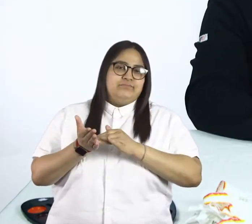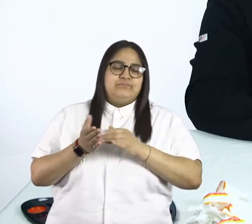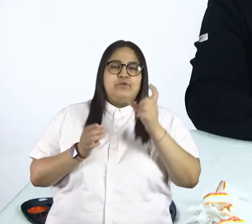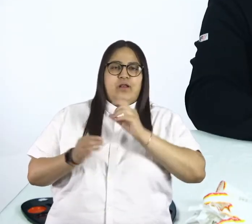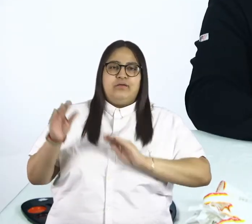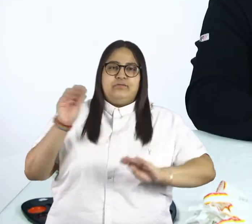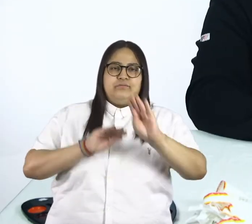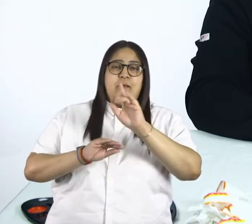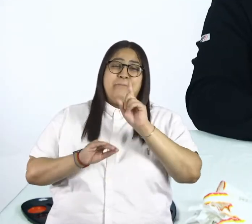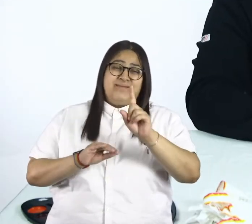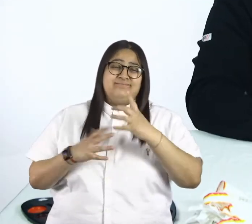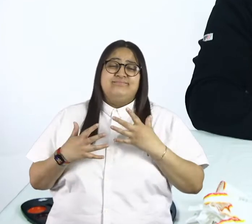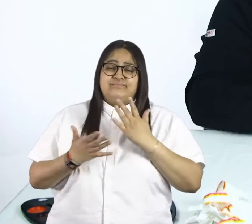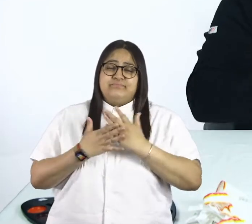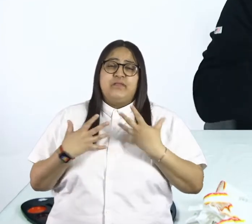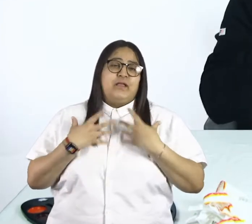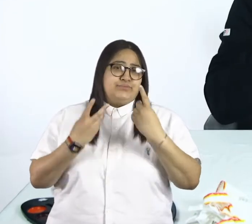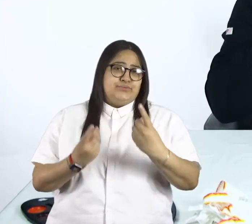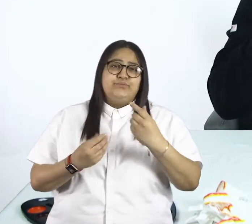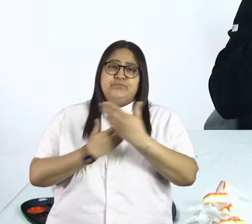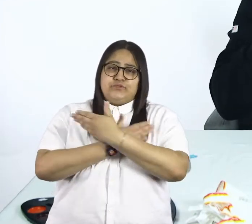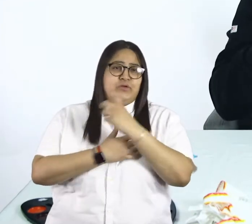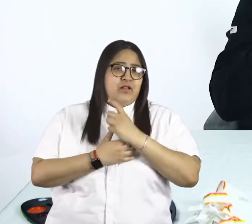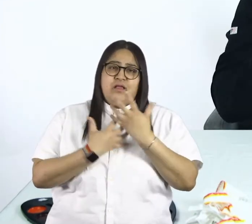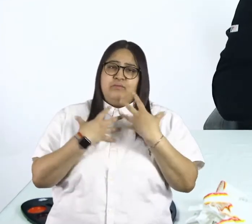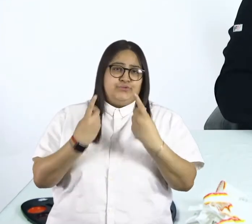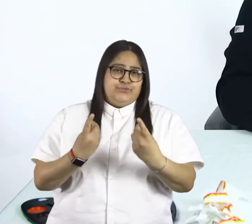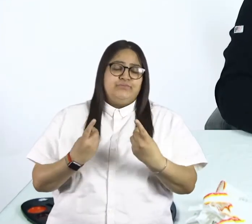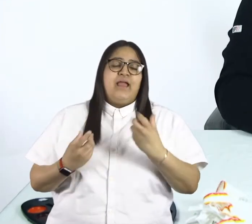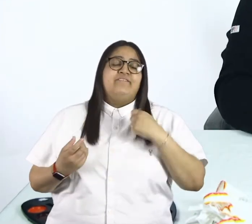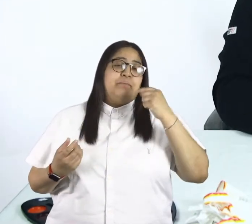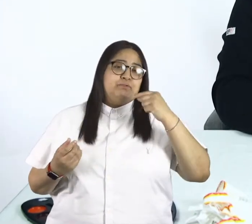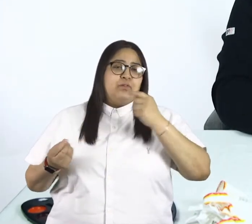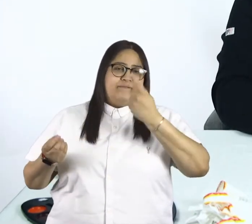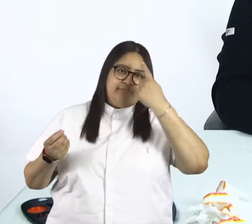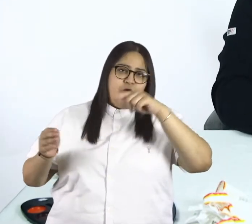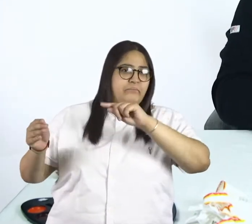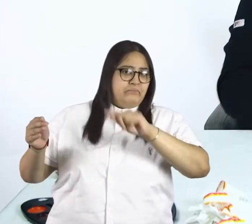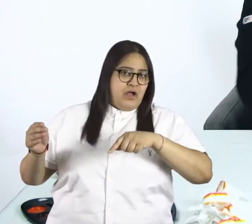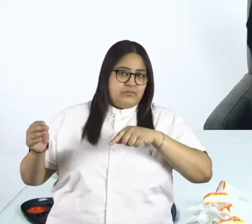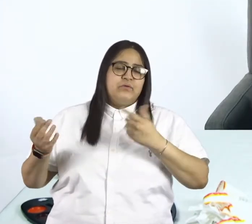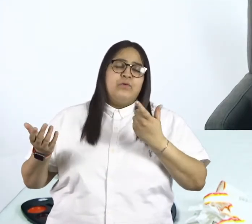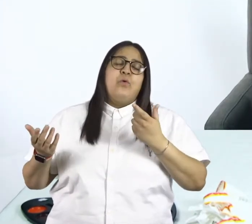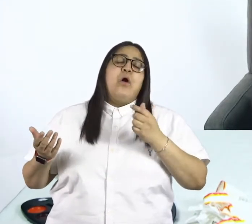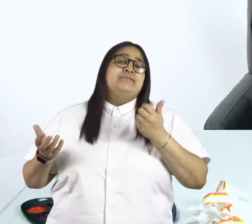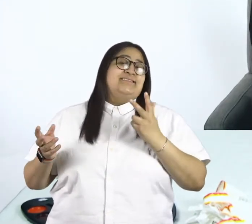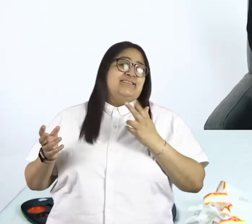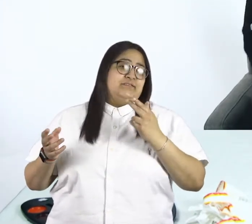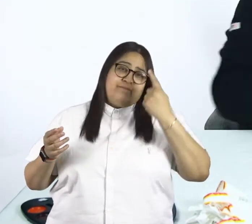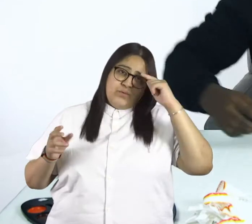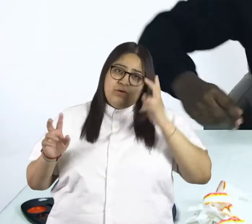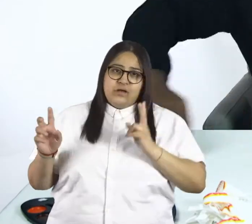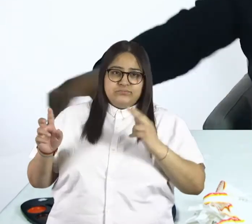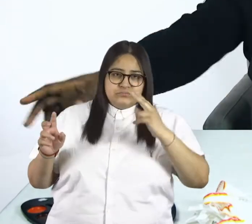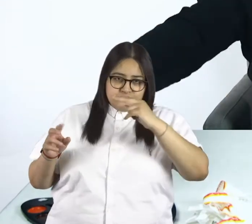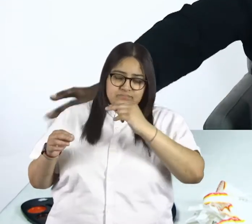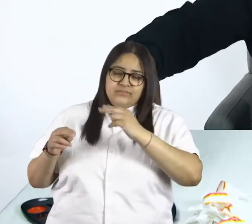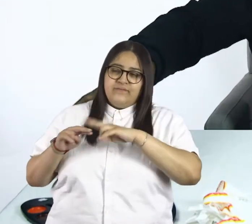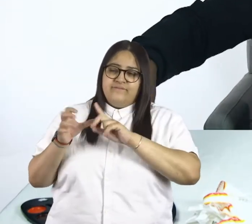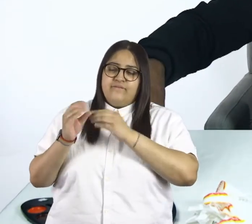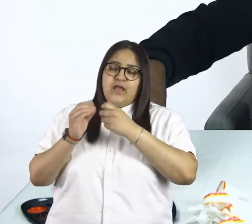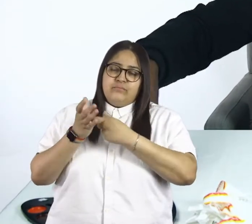up to you what you use. I've got a pencil just in case I need to mark out anything, and the scissors when it comes to cutting any fabric or any materials. We also have a